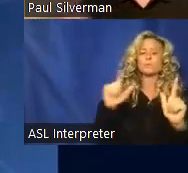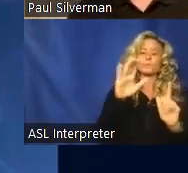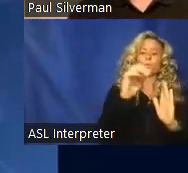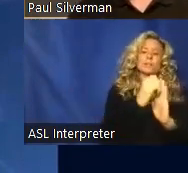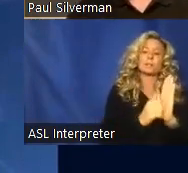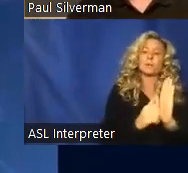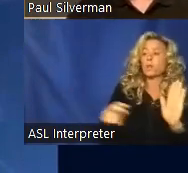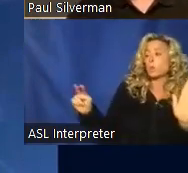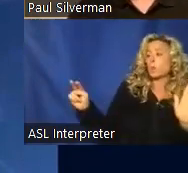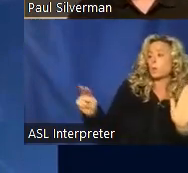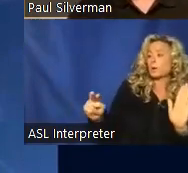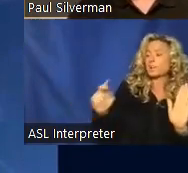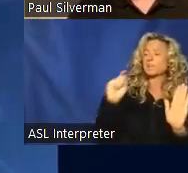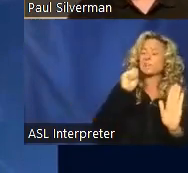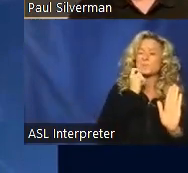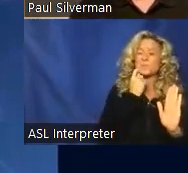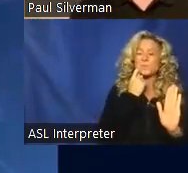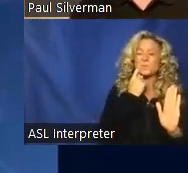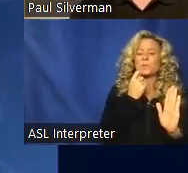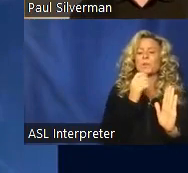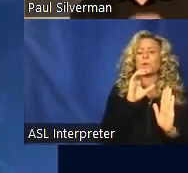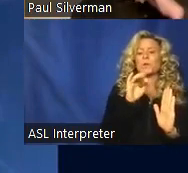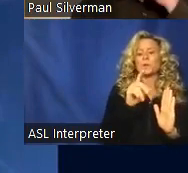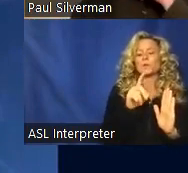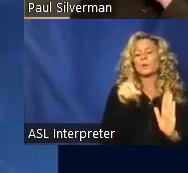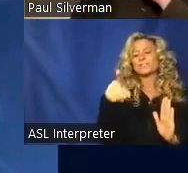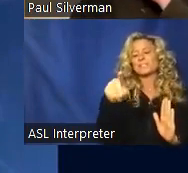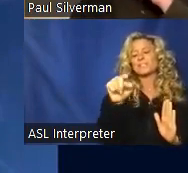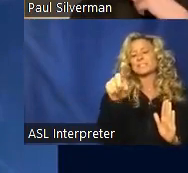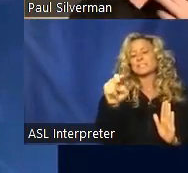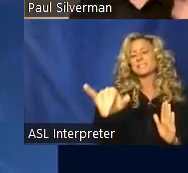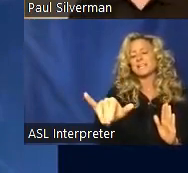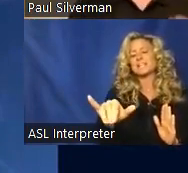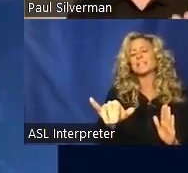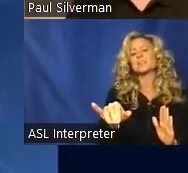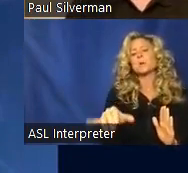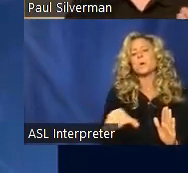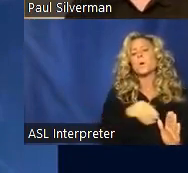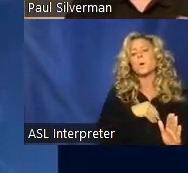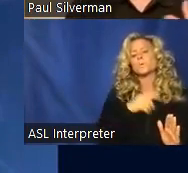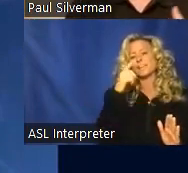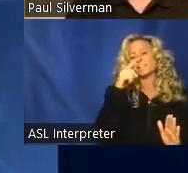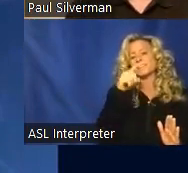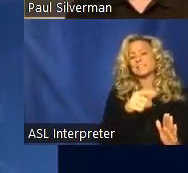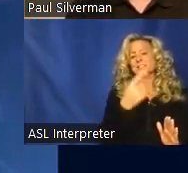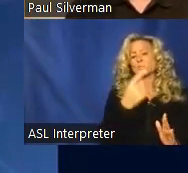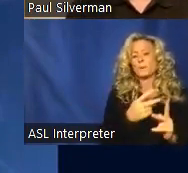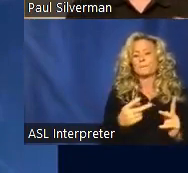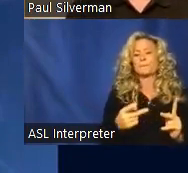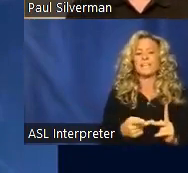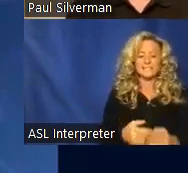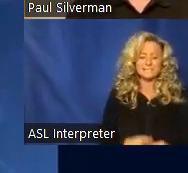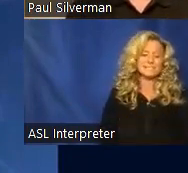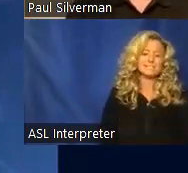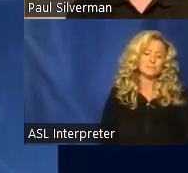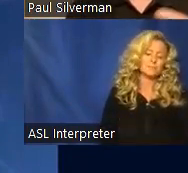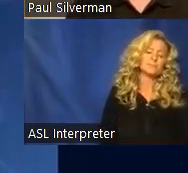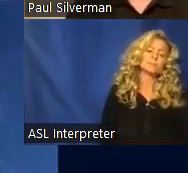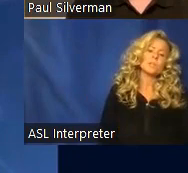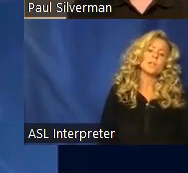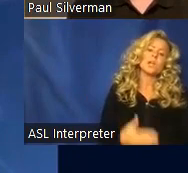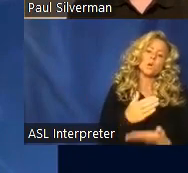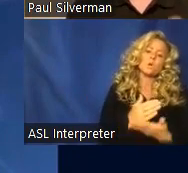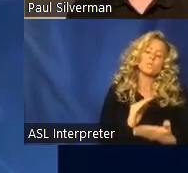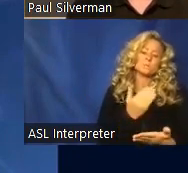say, oh, look at all these really cool cards that Danny owns. I think that this is one of the places where some of us